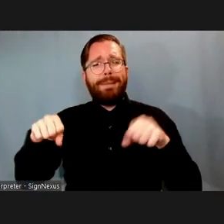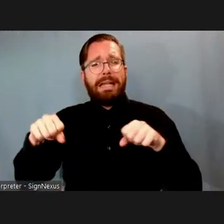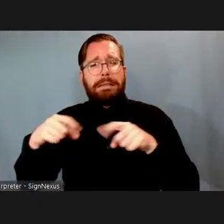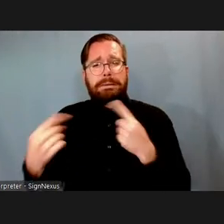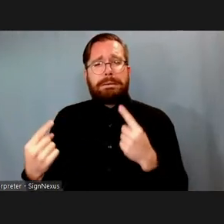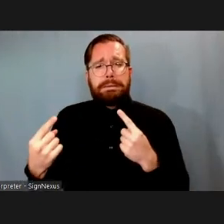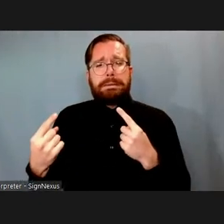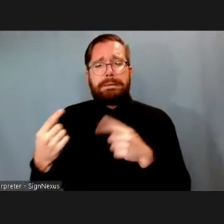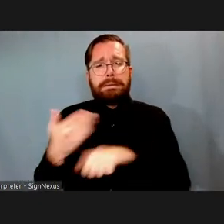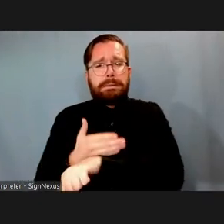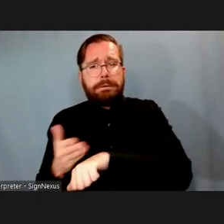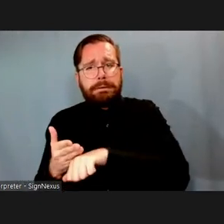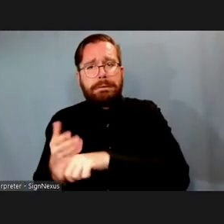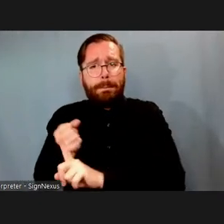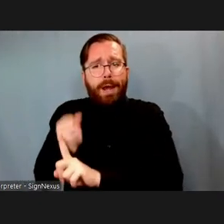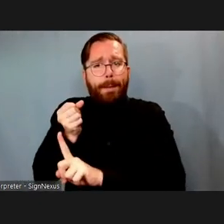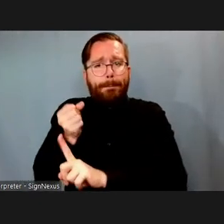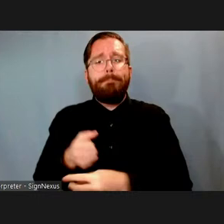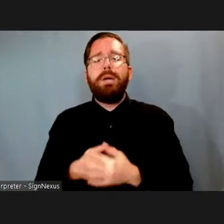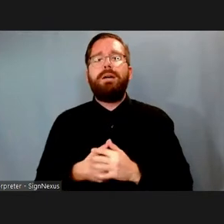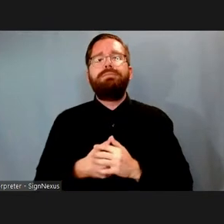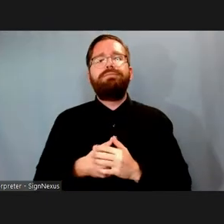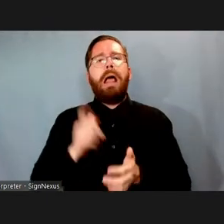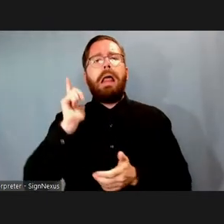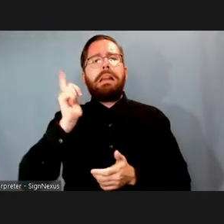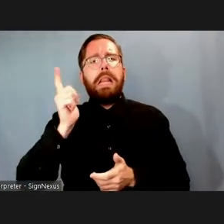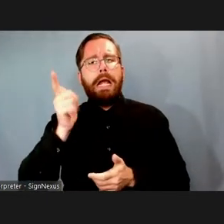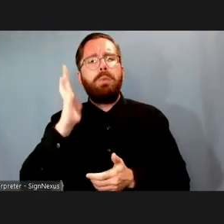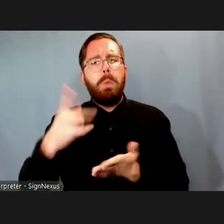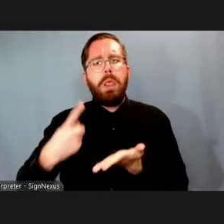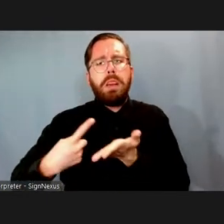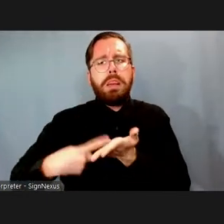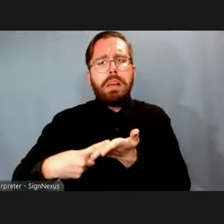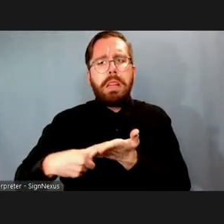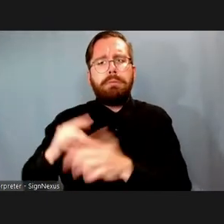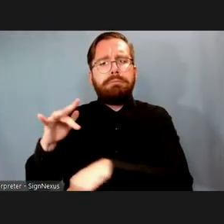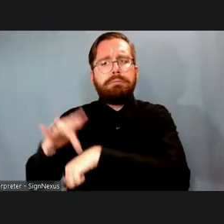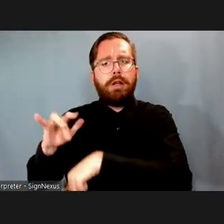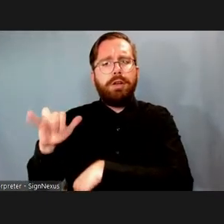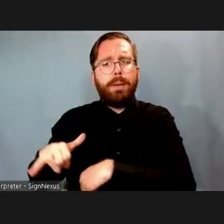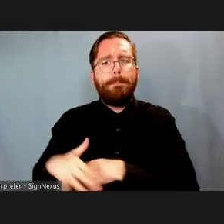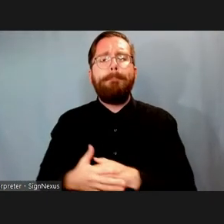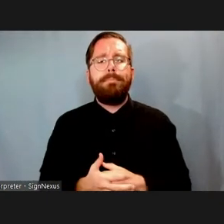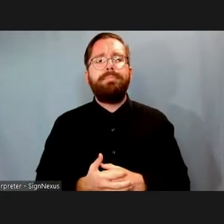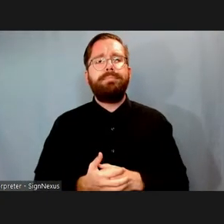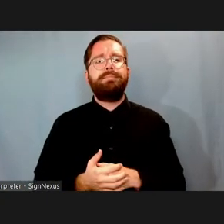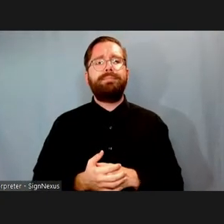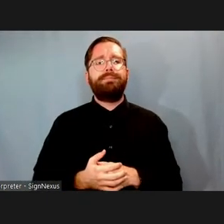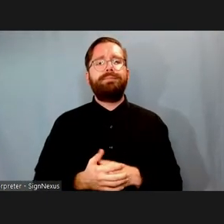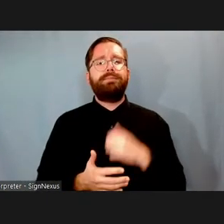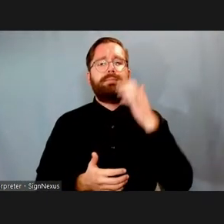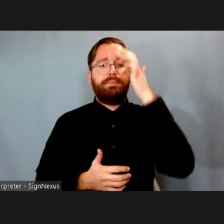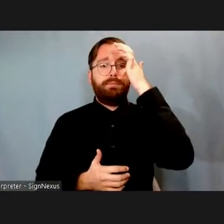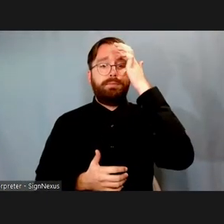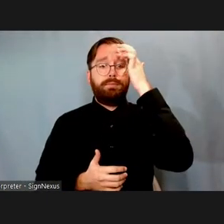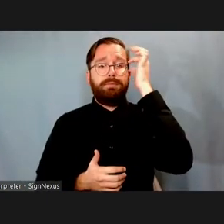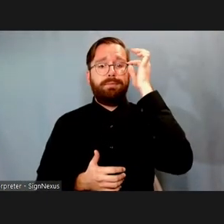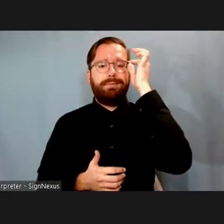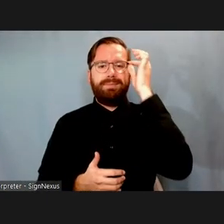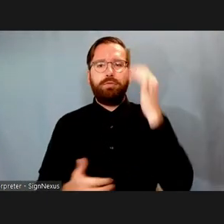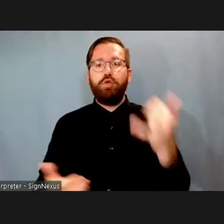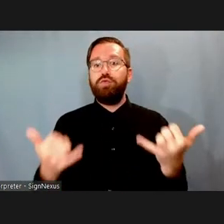the presentation will address each of the areas and identify any mitigation that is needed this slide has a lot of